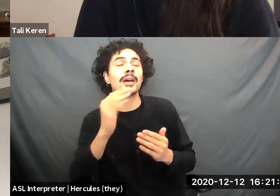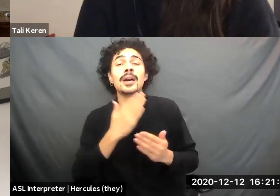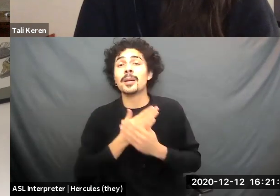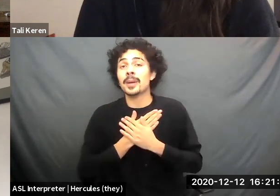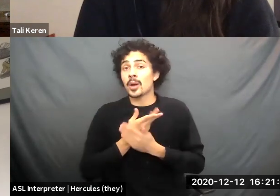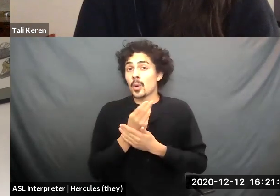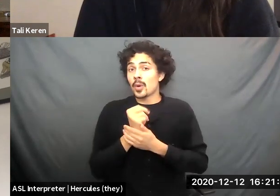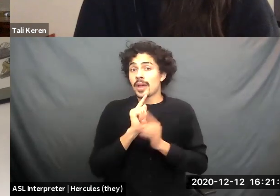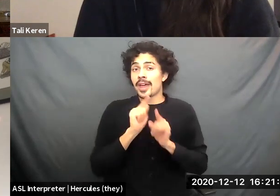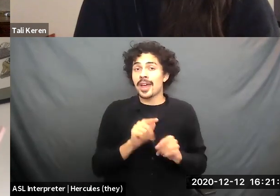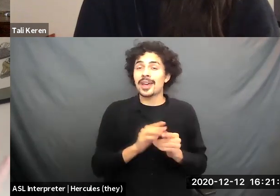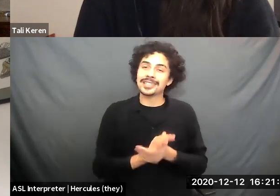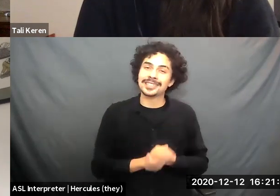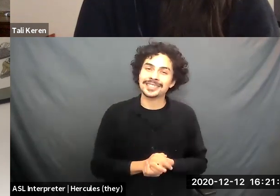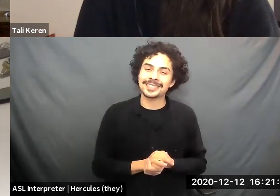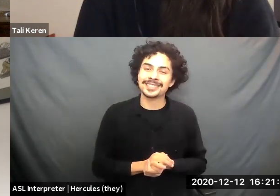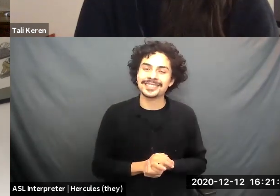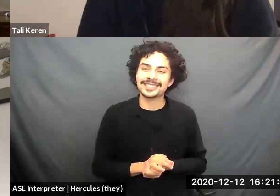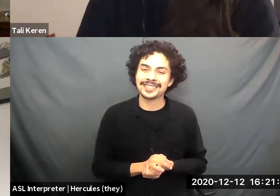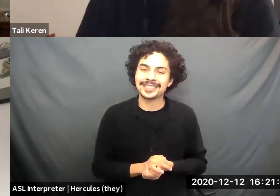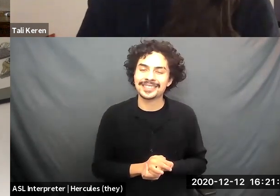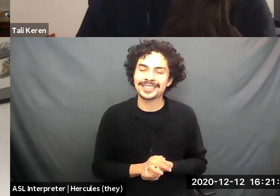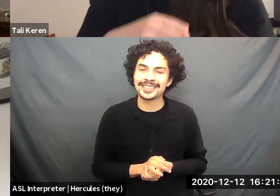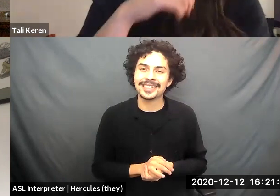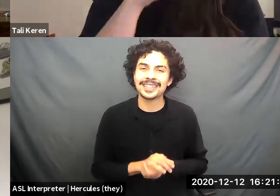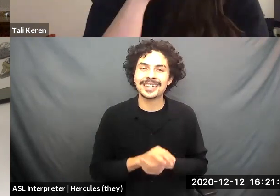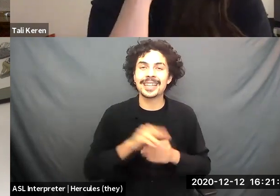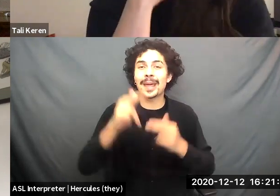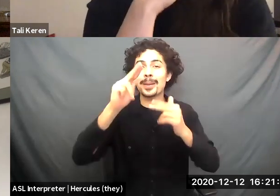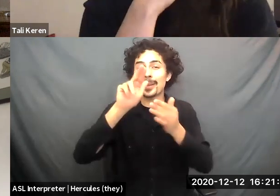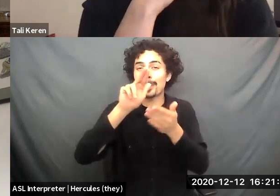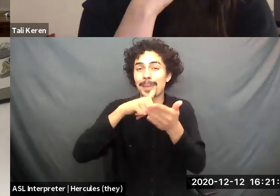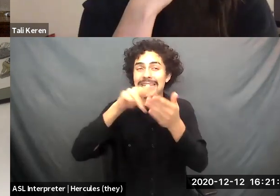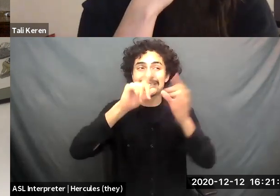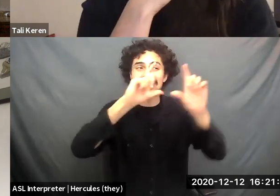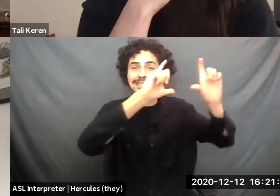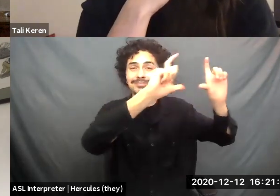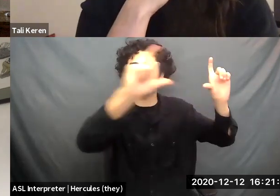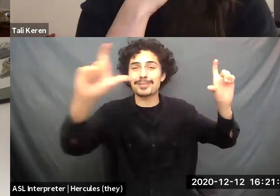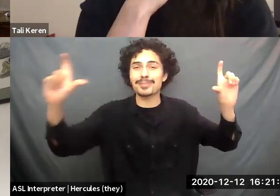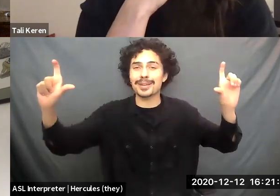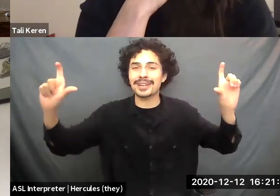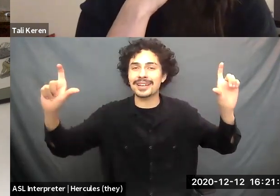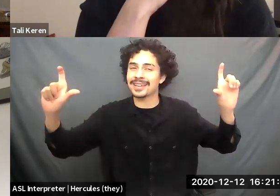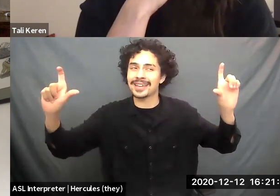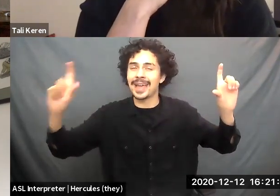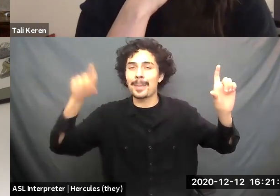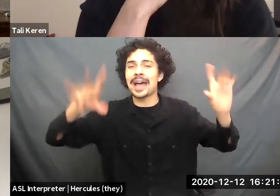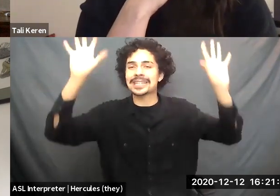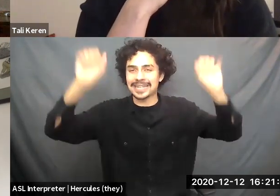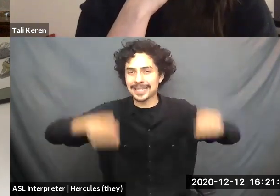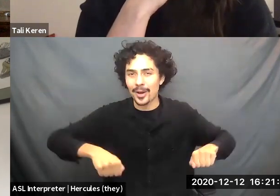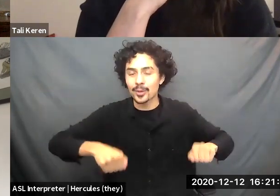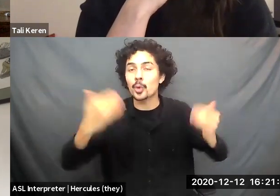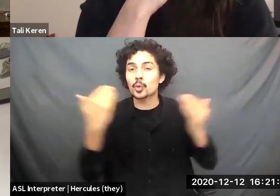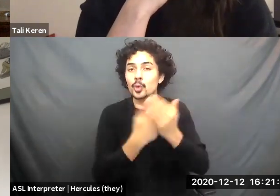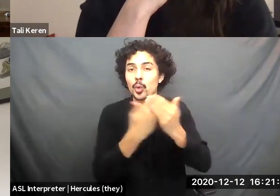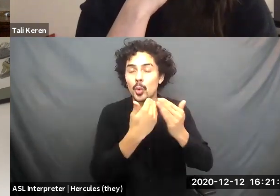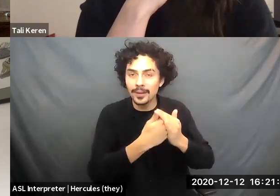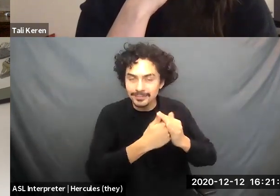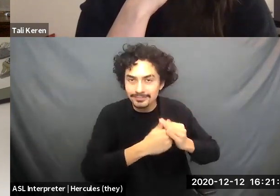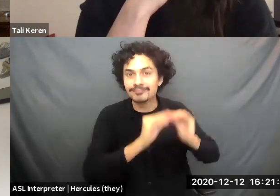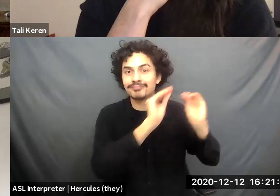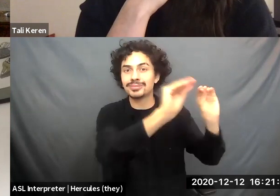is like, those paintings have to come down and different ones have to go up. I don't think that will happen. But